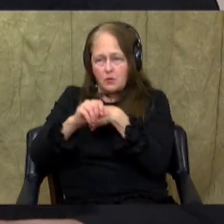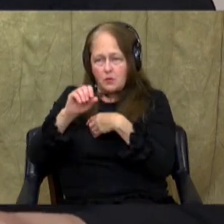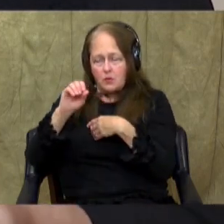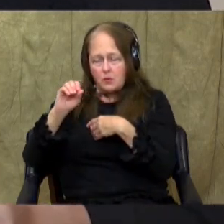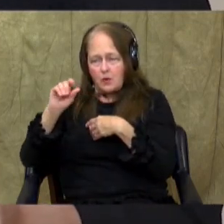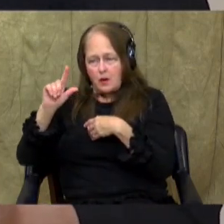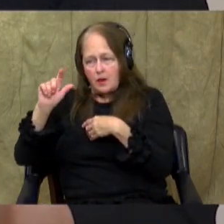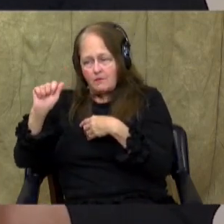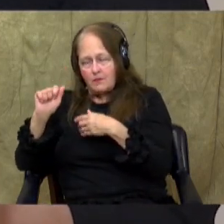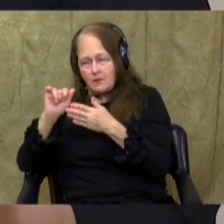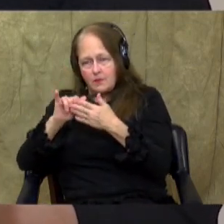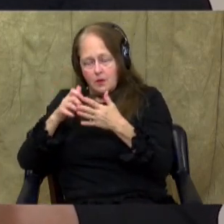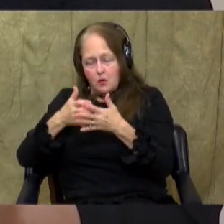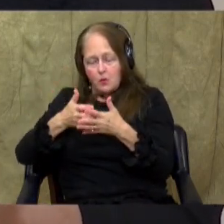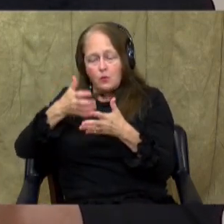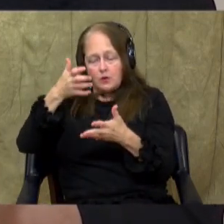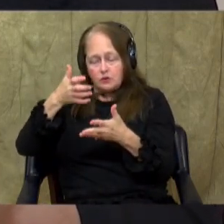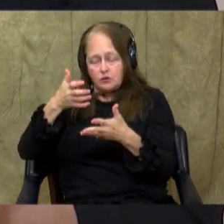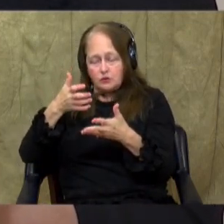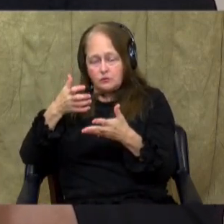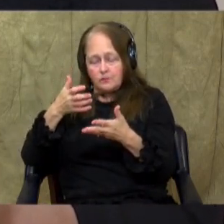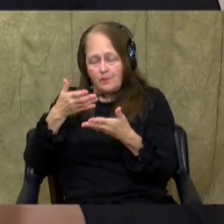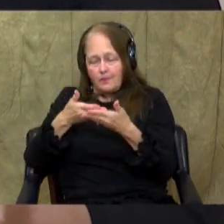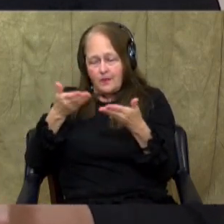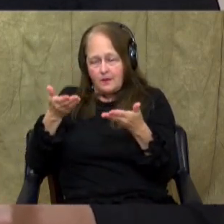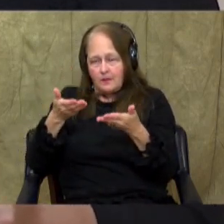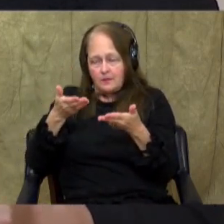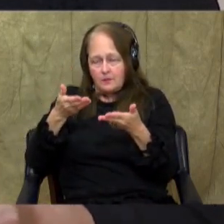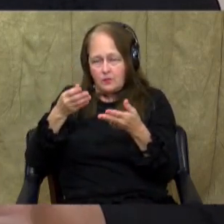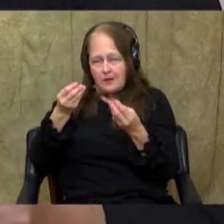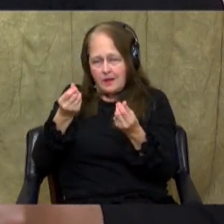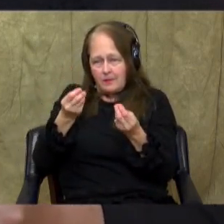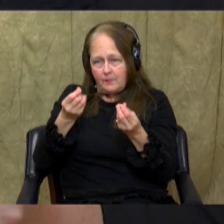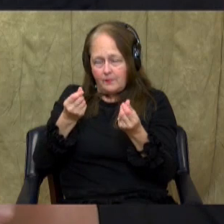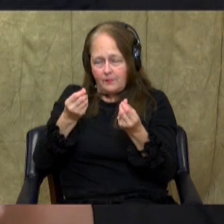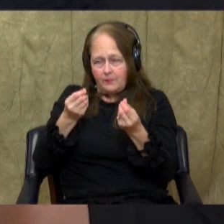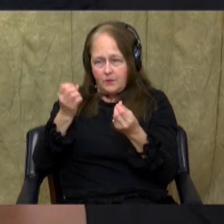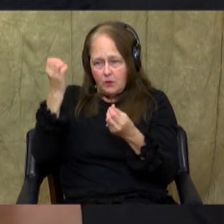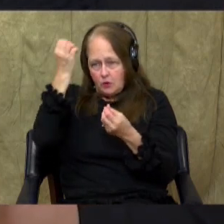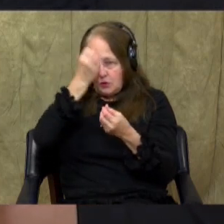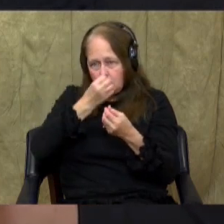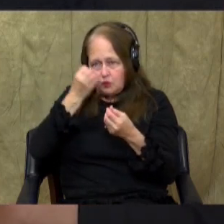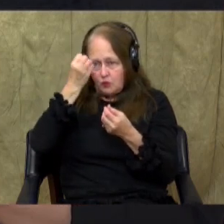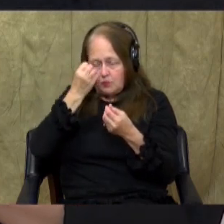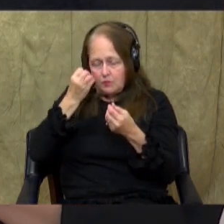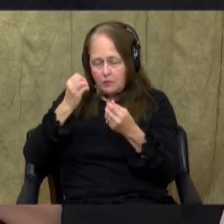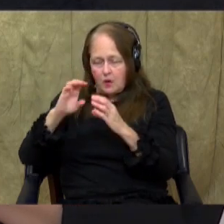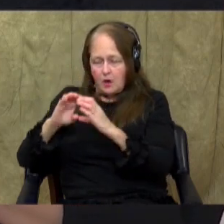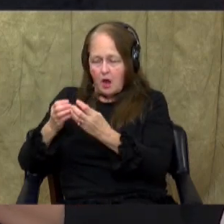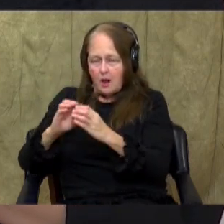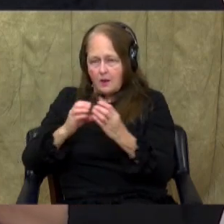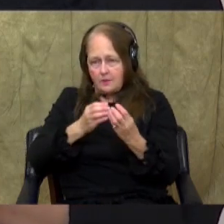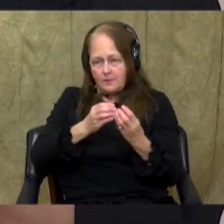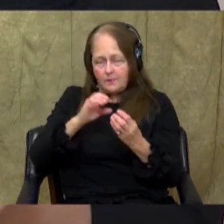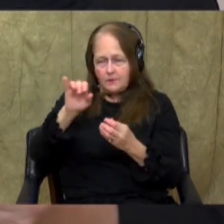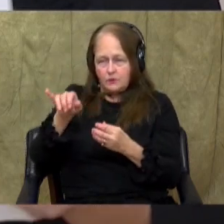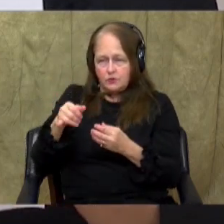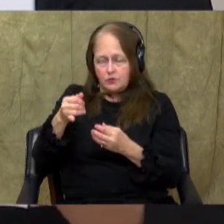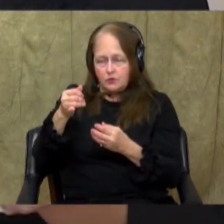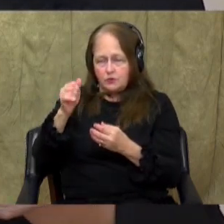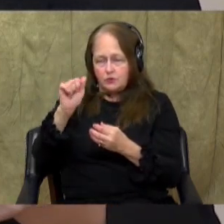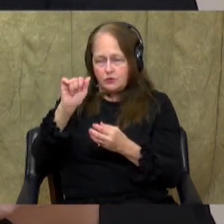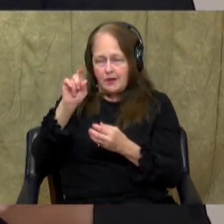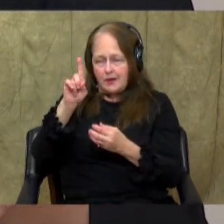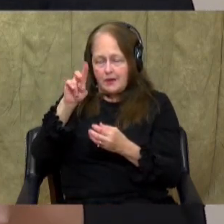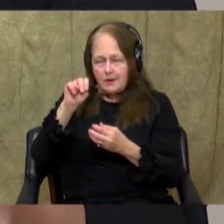that it's a resource-rich continent. William talked about European colonization. And then Jaden talked about